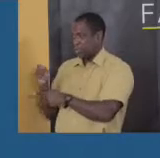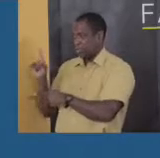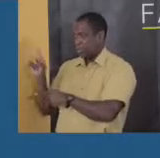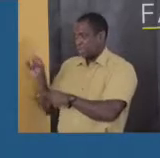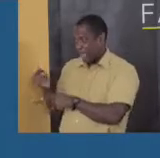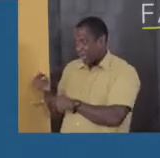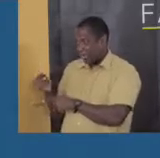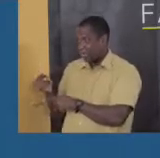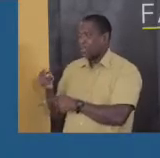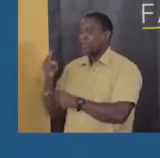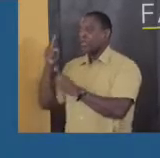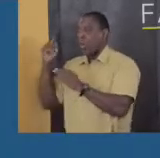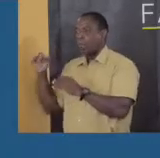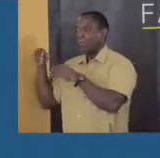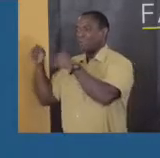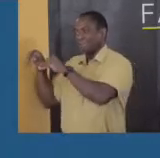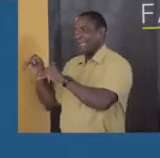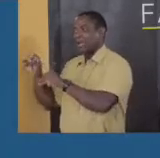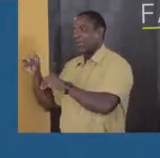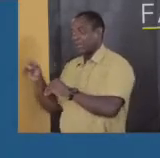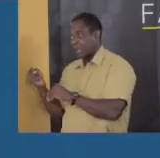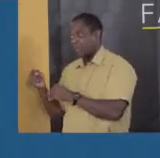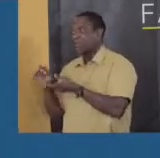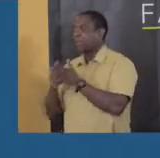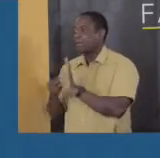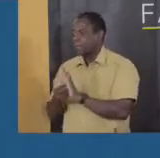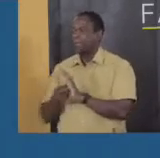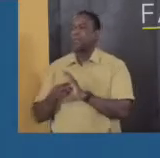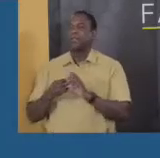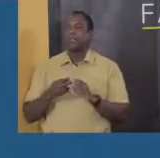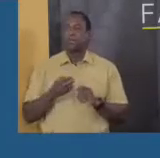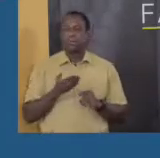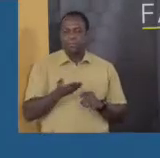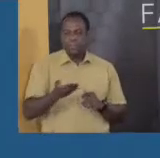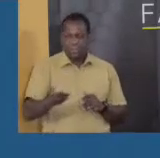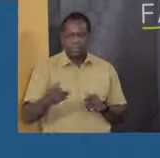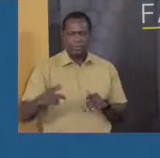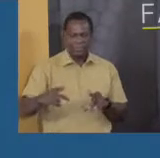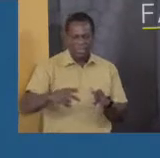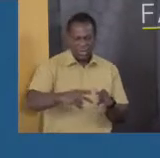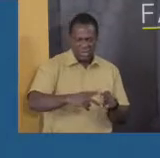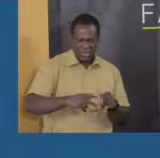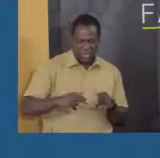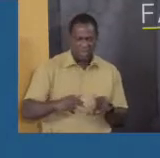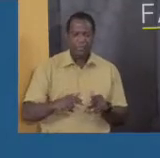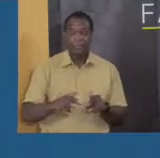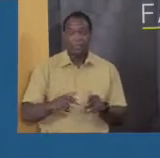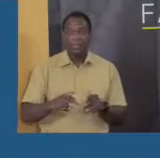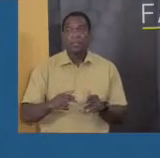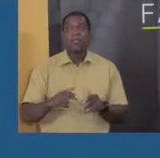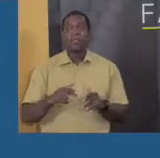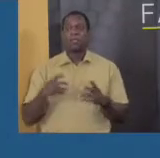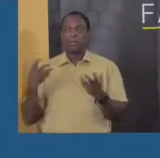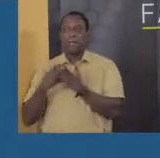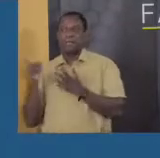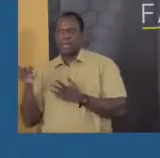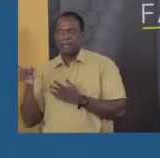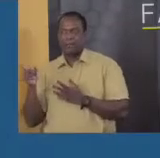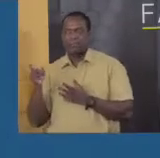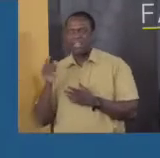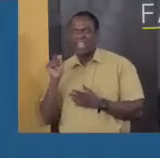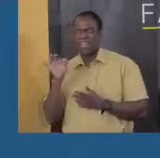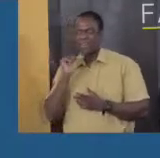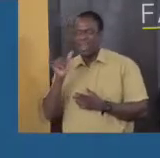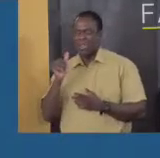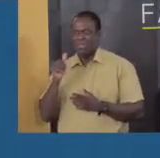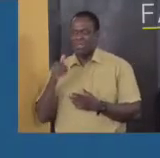kind of dangerous because you can end up with stock that are unsold. So the safest method is to